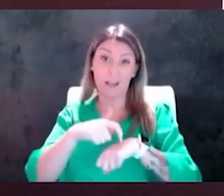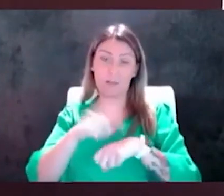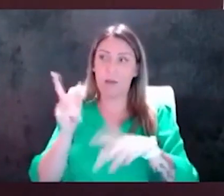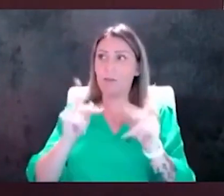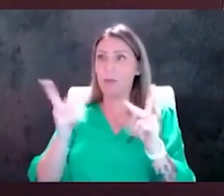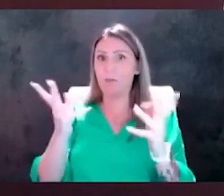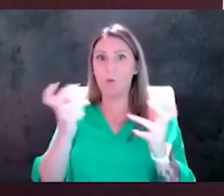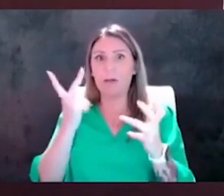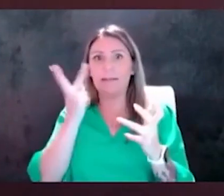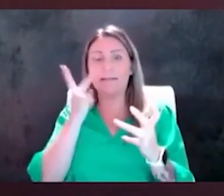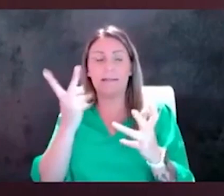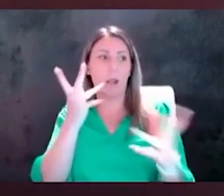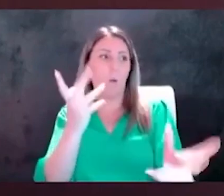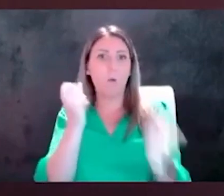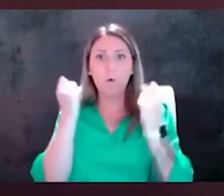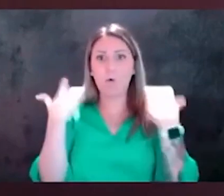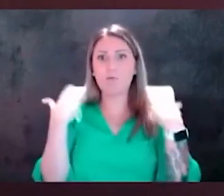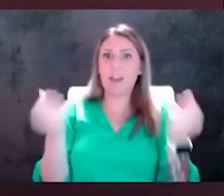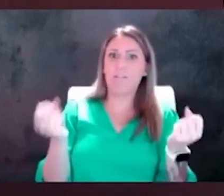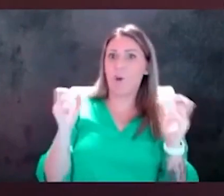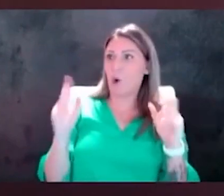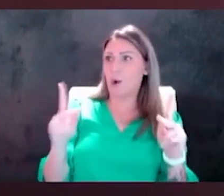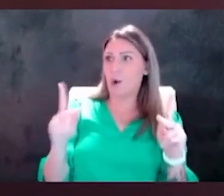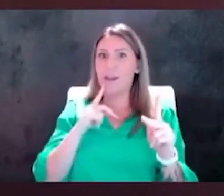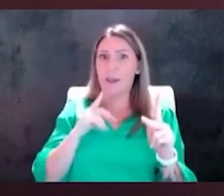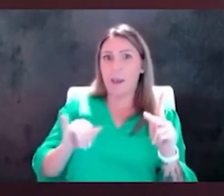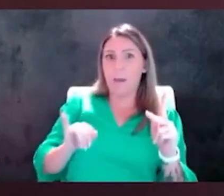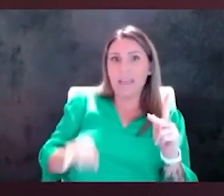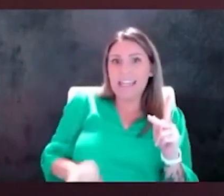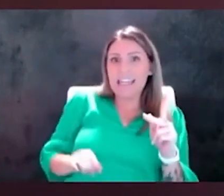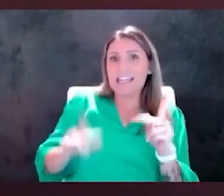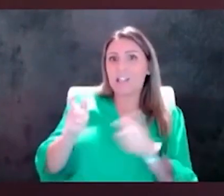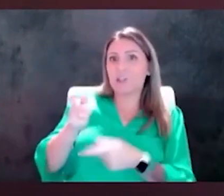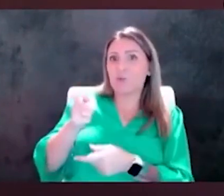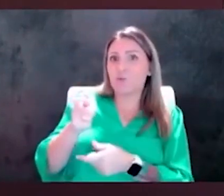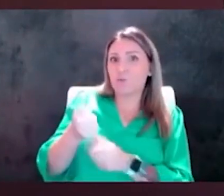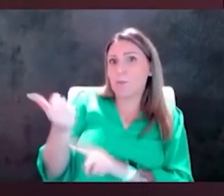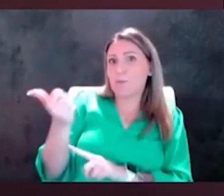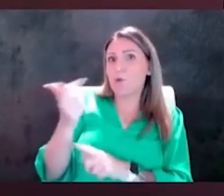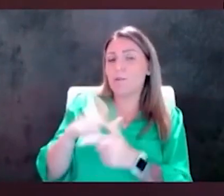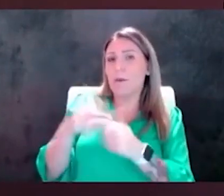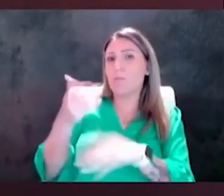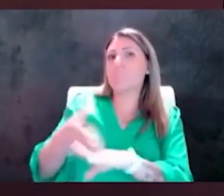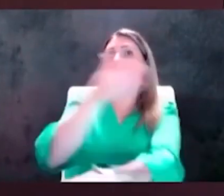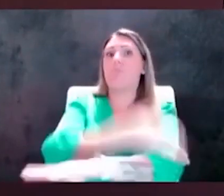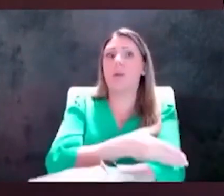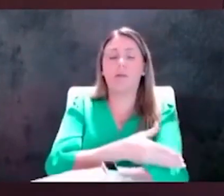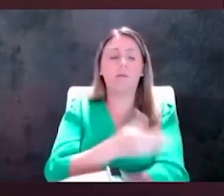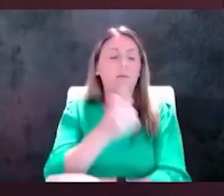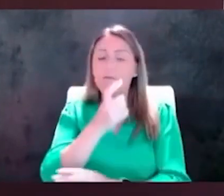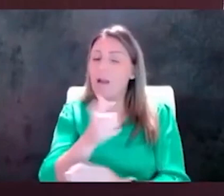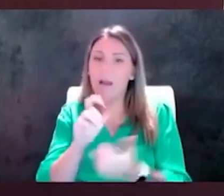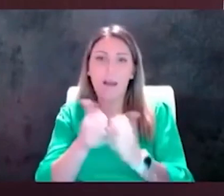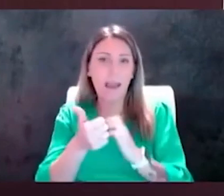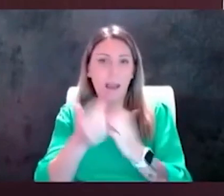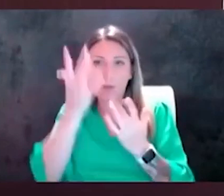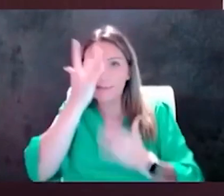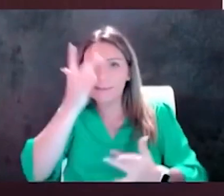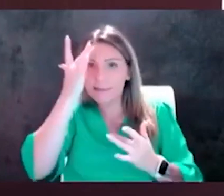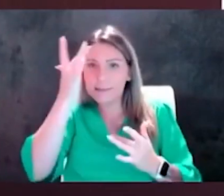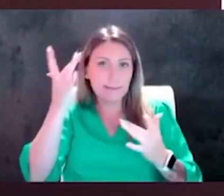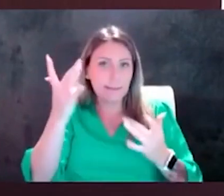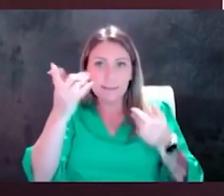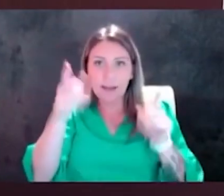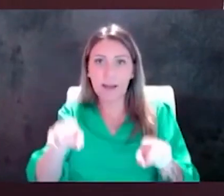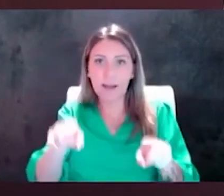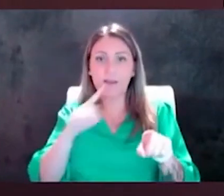rapid recovery, like, okay, I just had my appendix out, I can get a lot better. But that's not how a lot of disease works. A lot of disease causes an